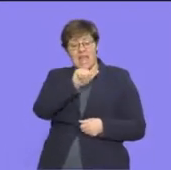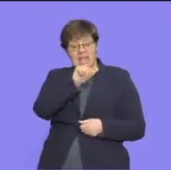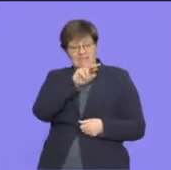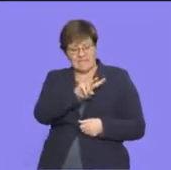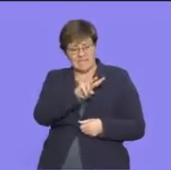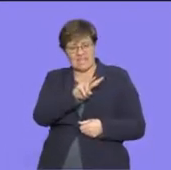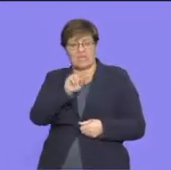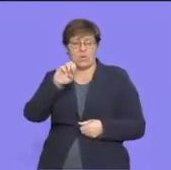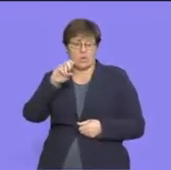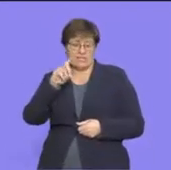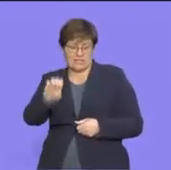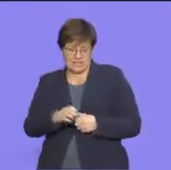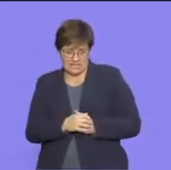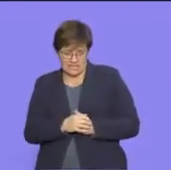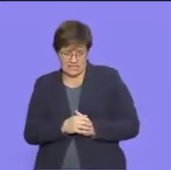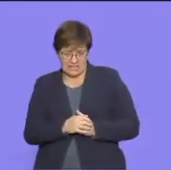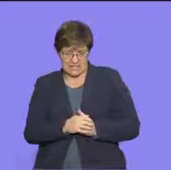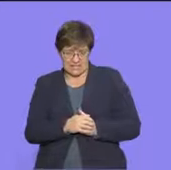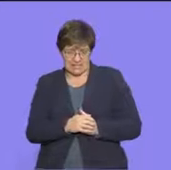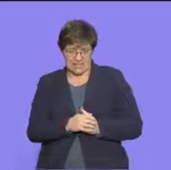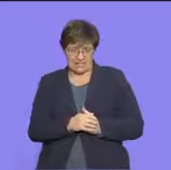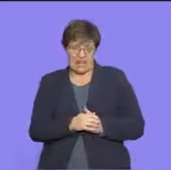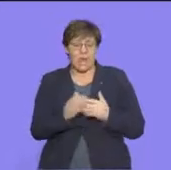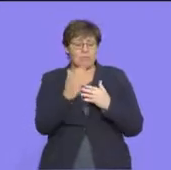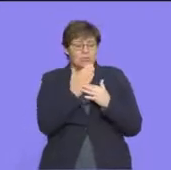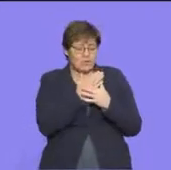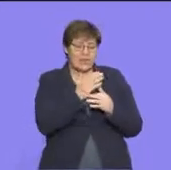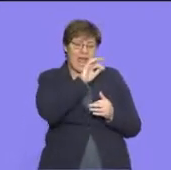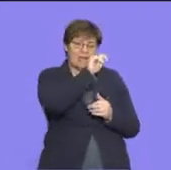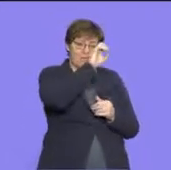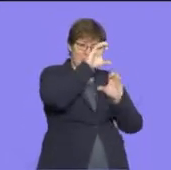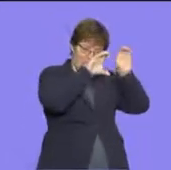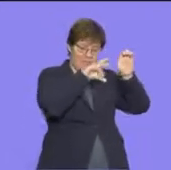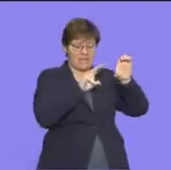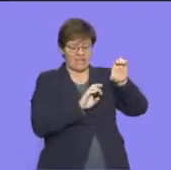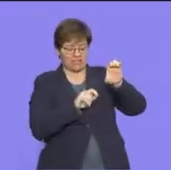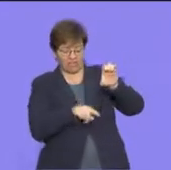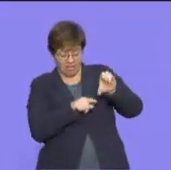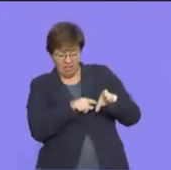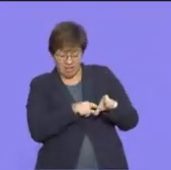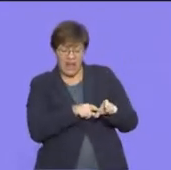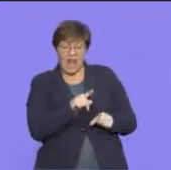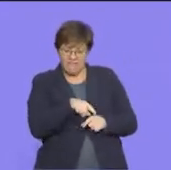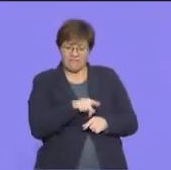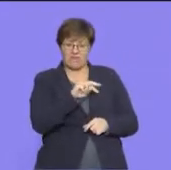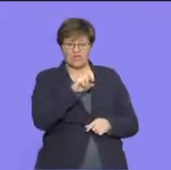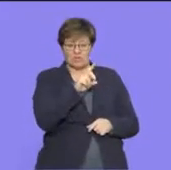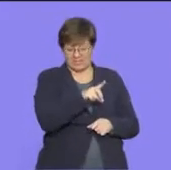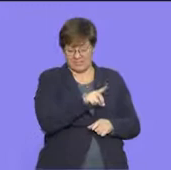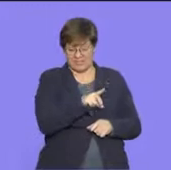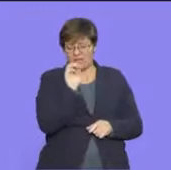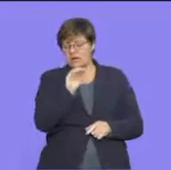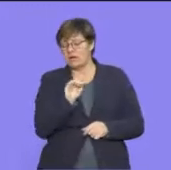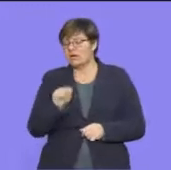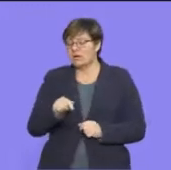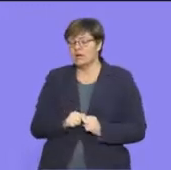node, between the atrium and the ventricles. And it says to them, okay, guys, it's like a domino thing. One